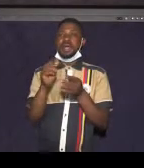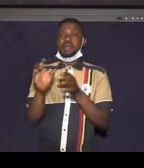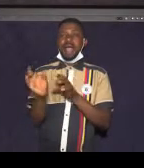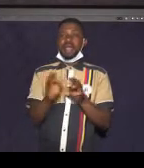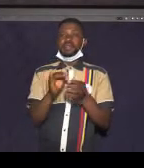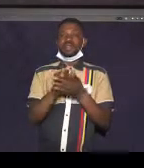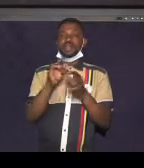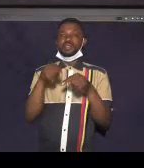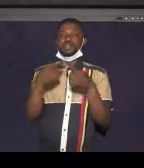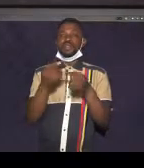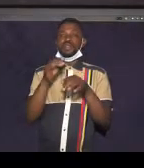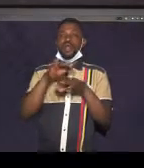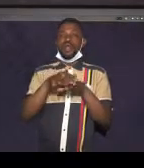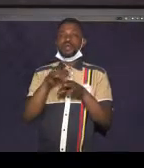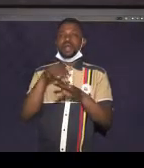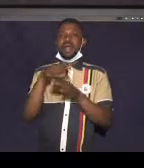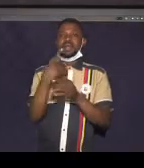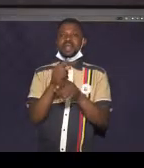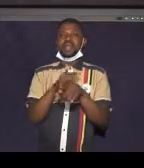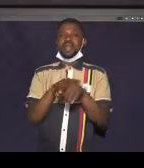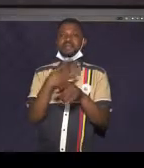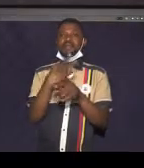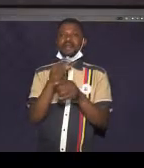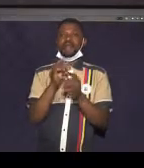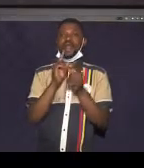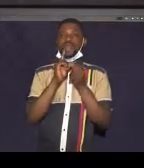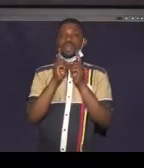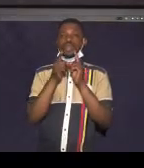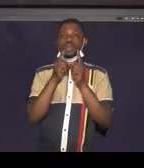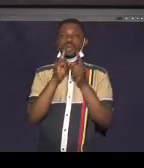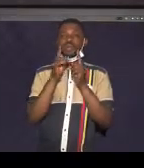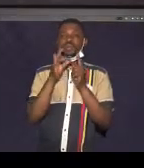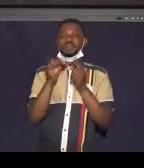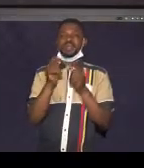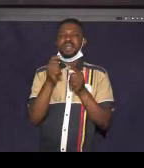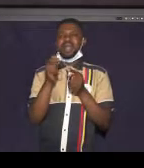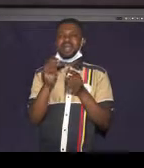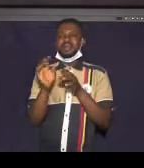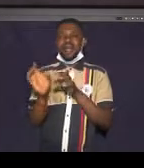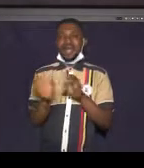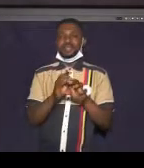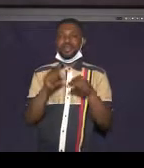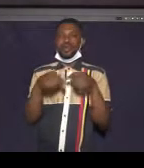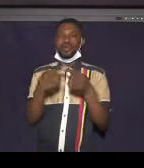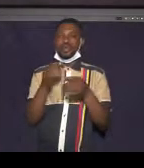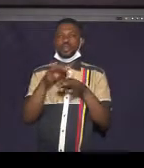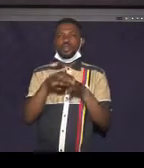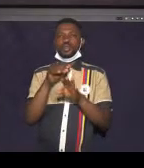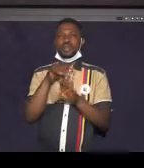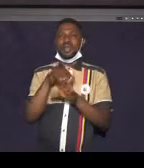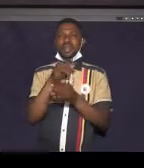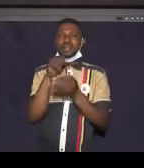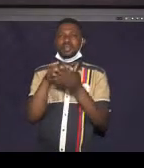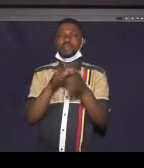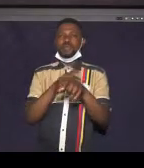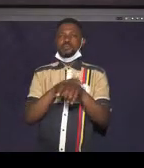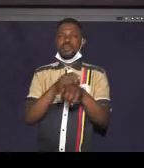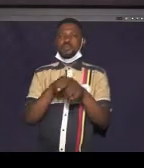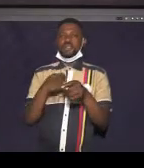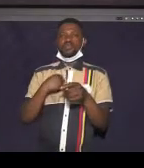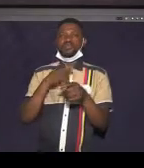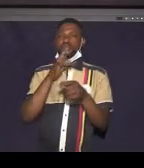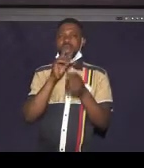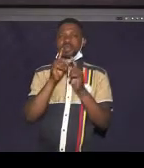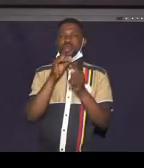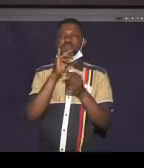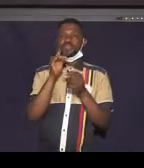going on at the time of talking. An action going on at this moment while we are talking. It